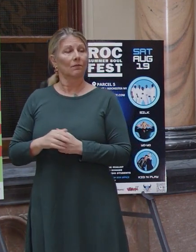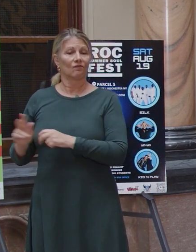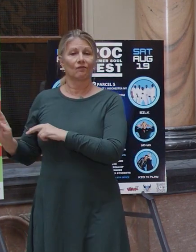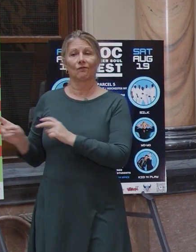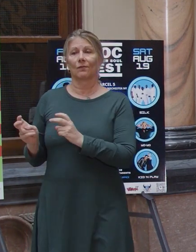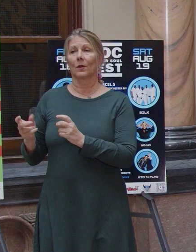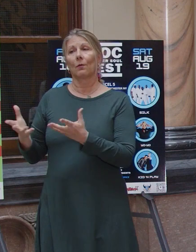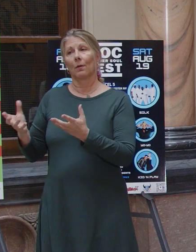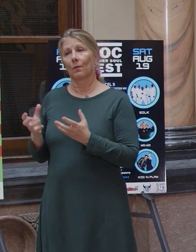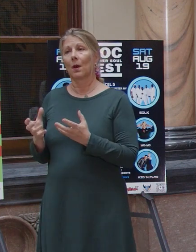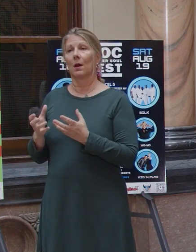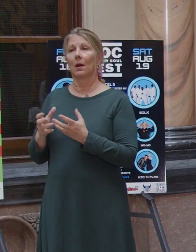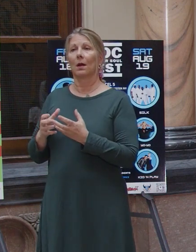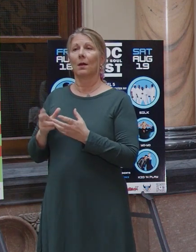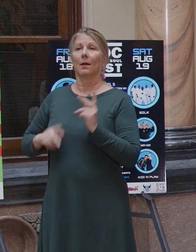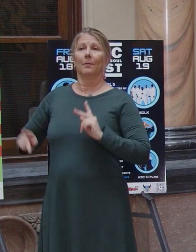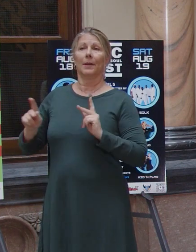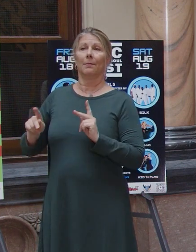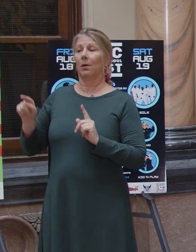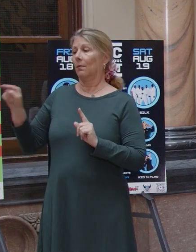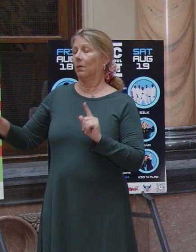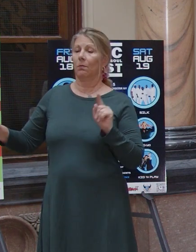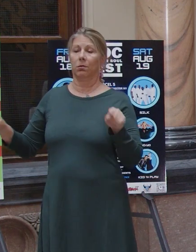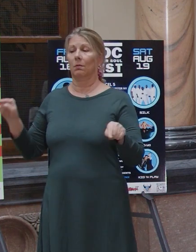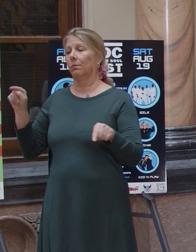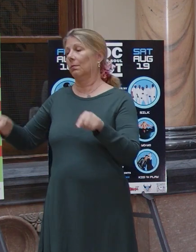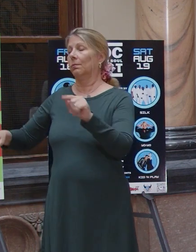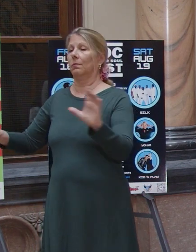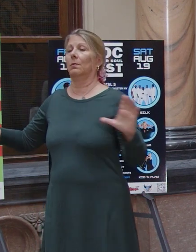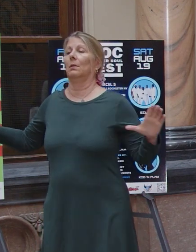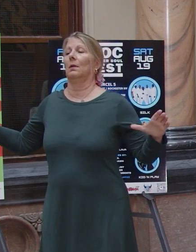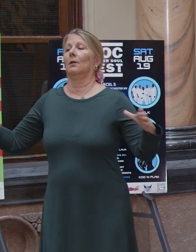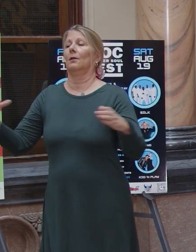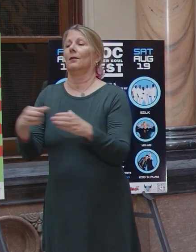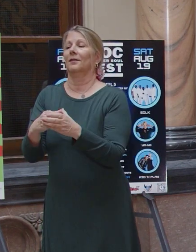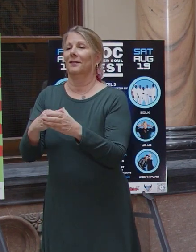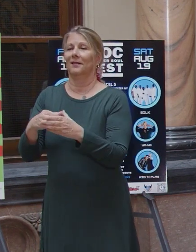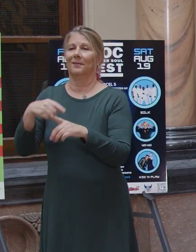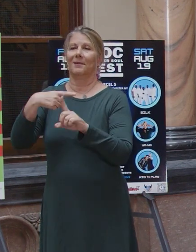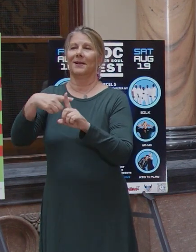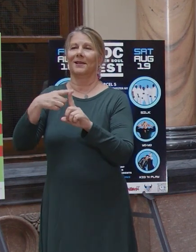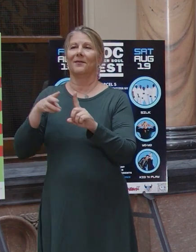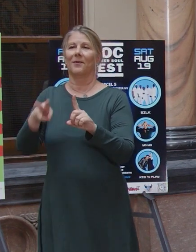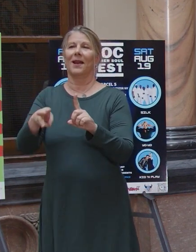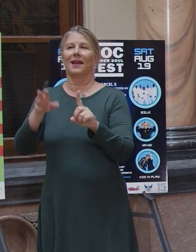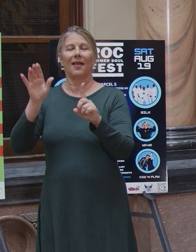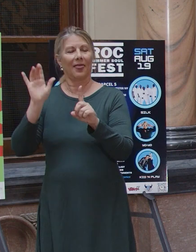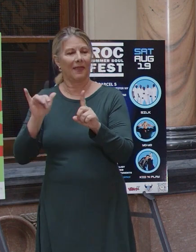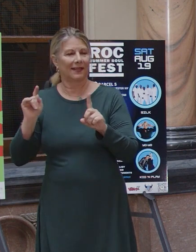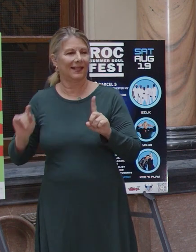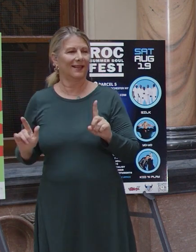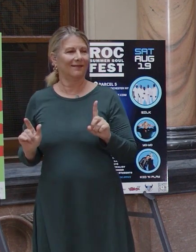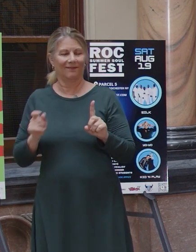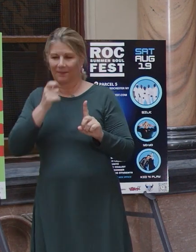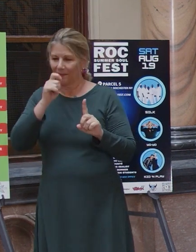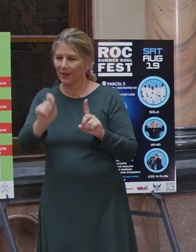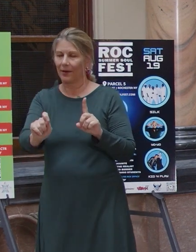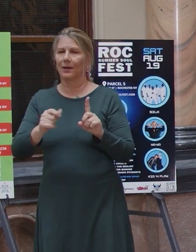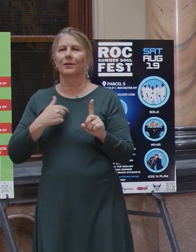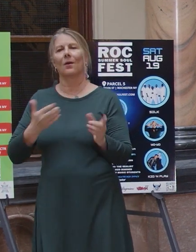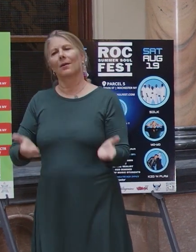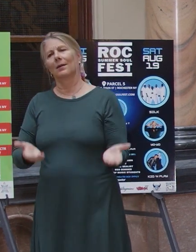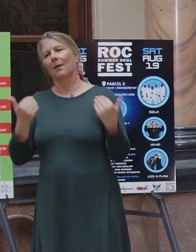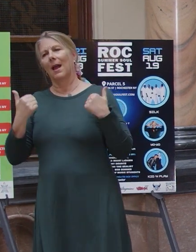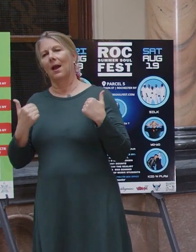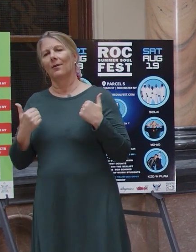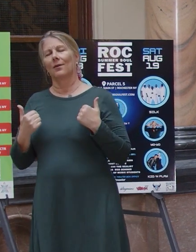together in a positive way. That's it. That's all. To have fun, period. So come on out